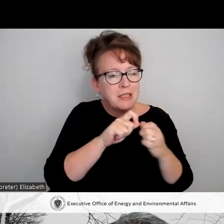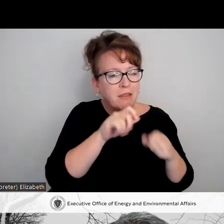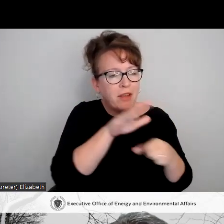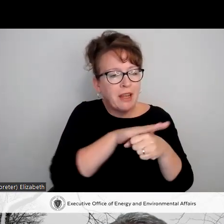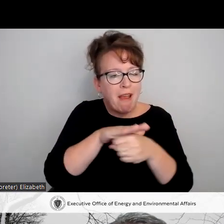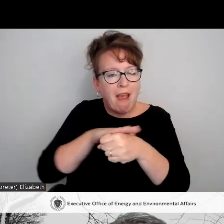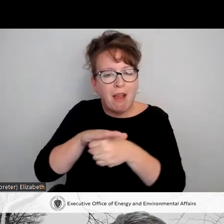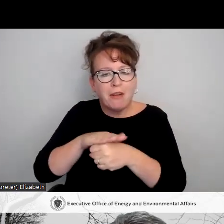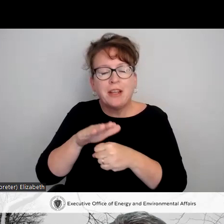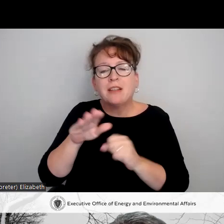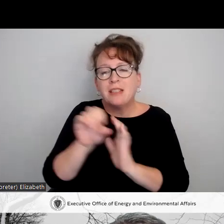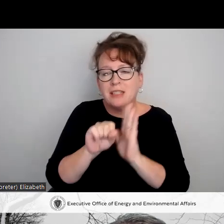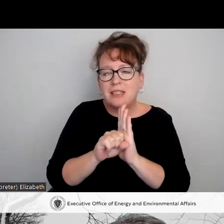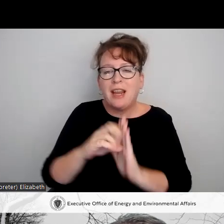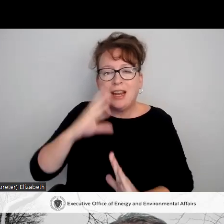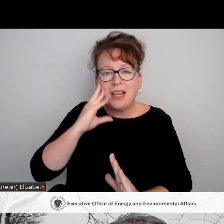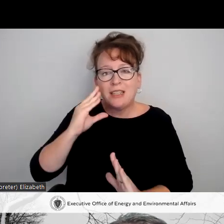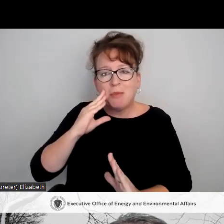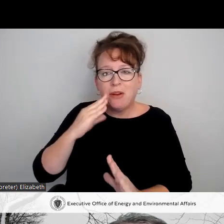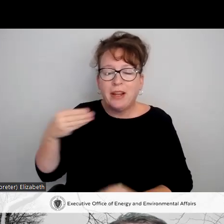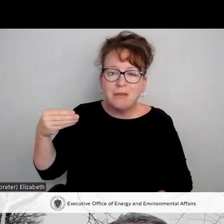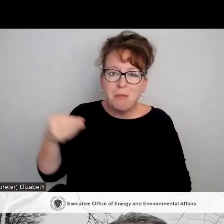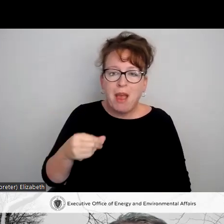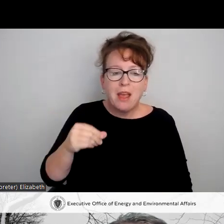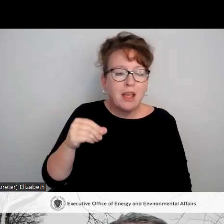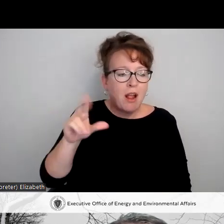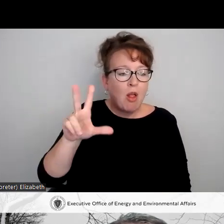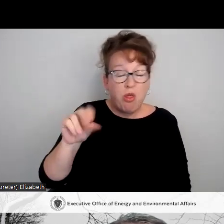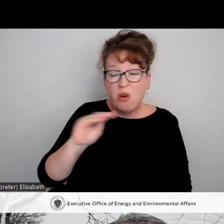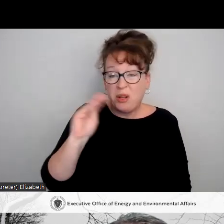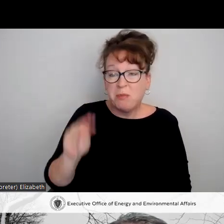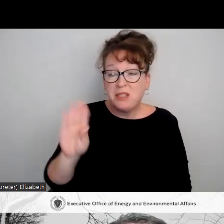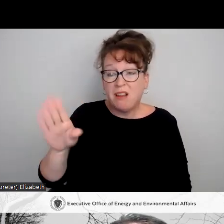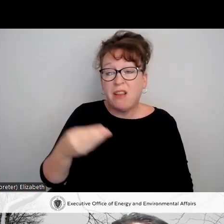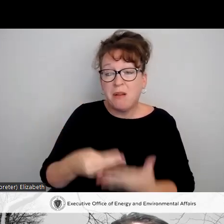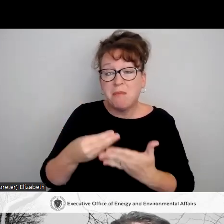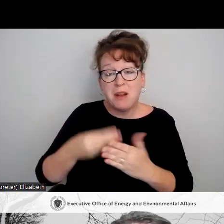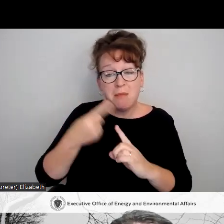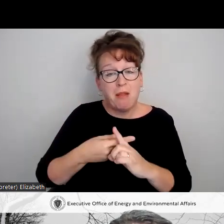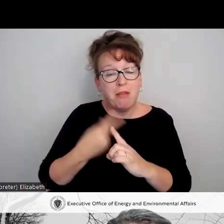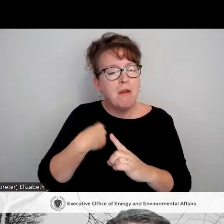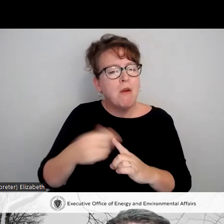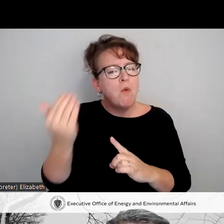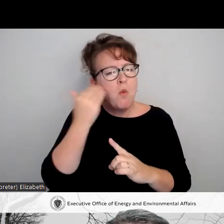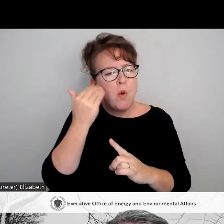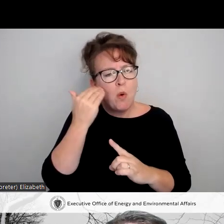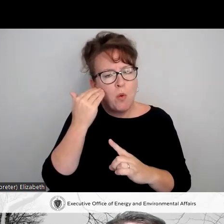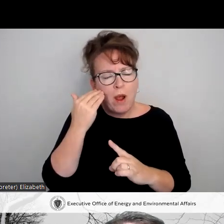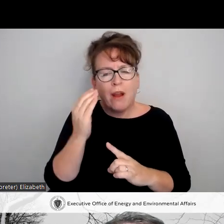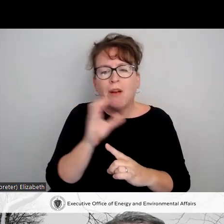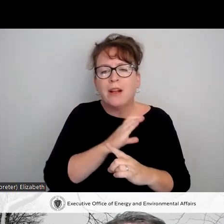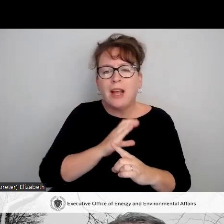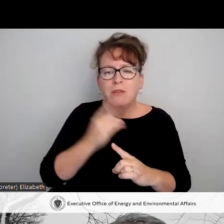as 31%. We are aware that the American Council for an Energy Efficient Economy